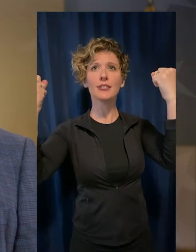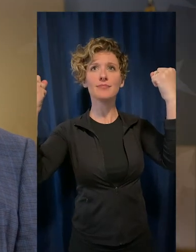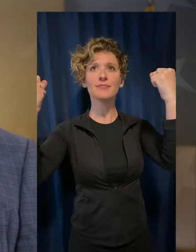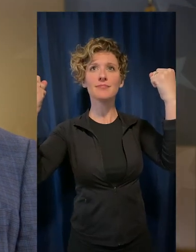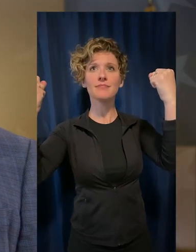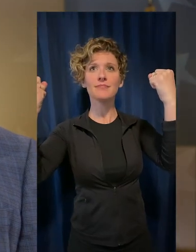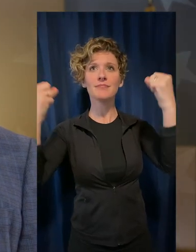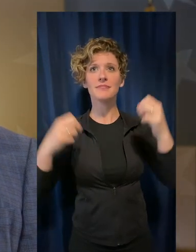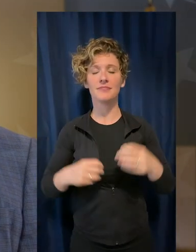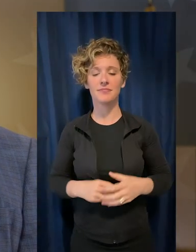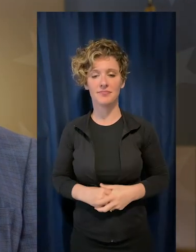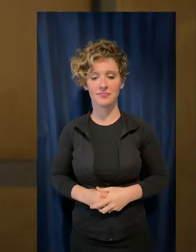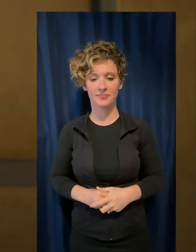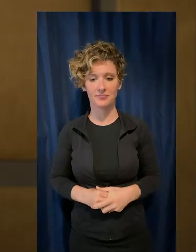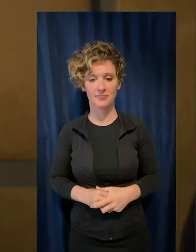brave?